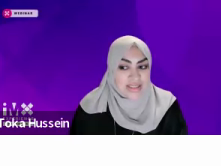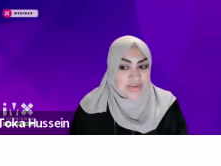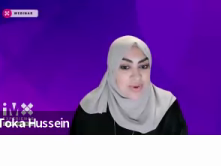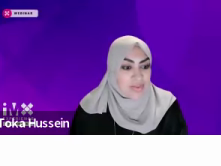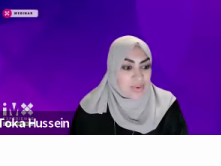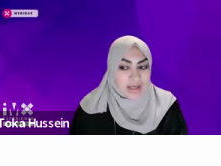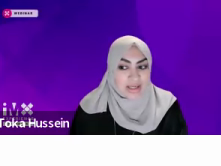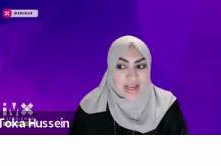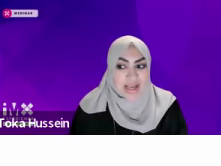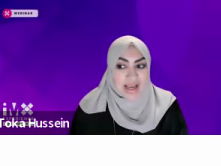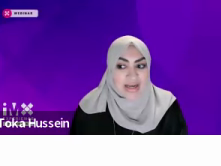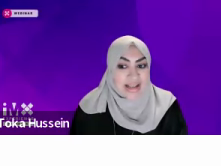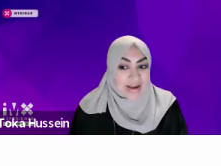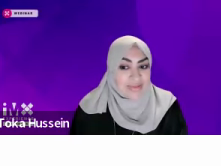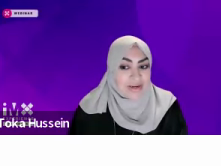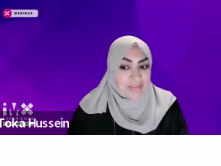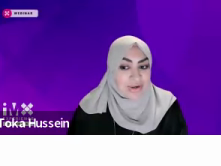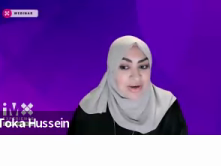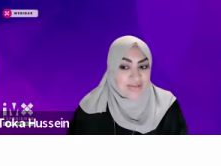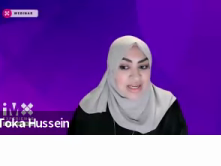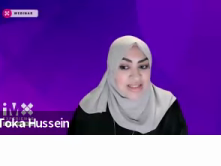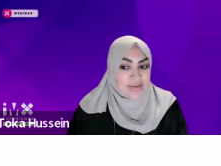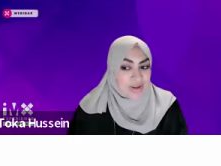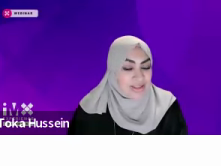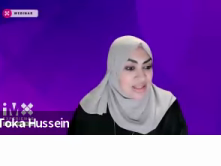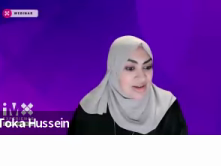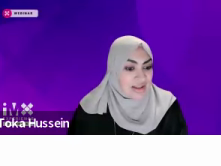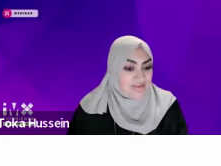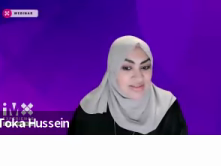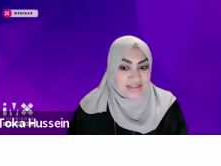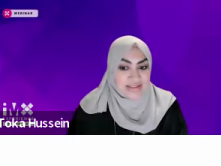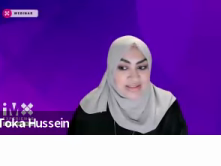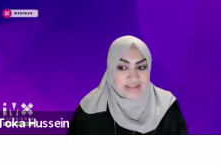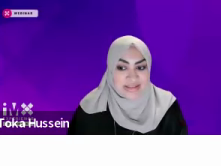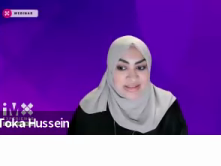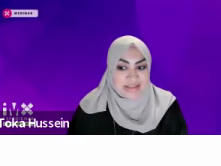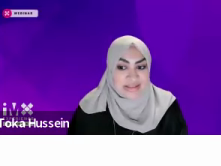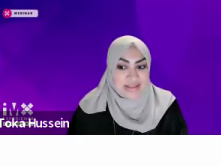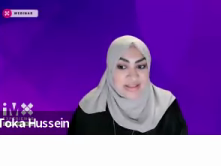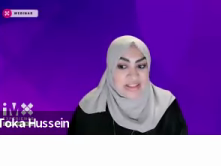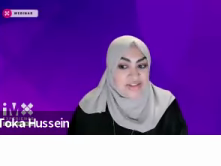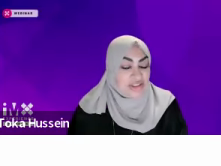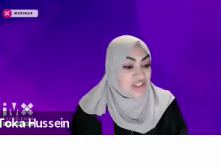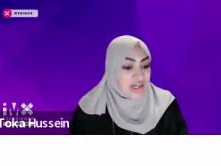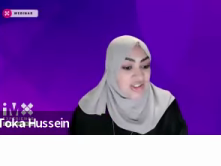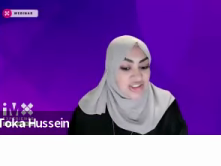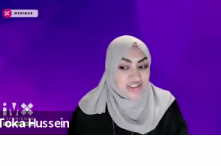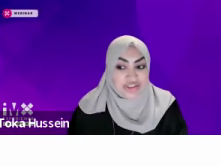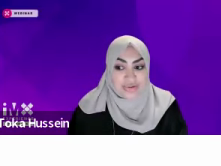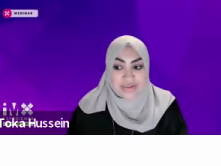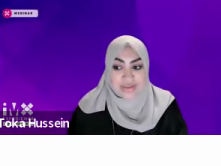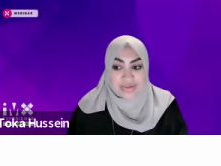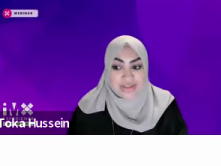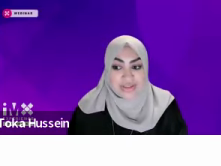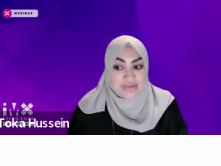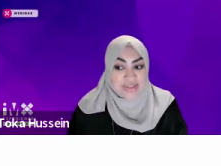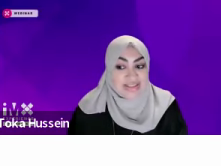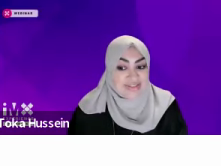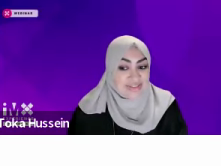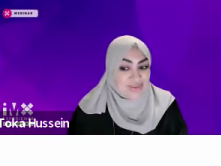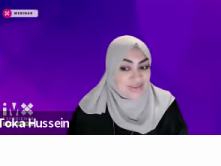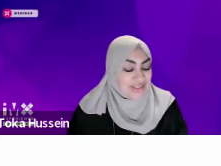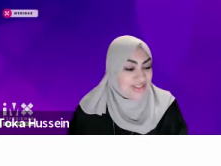4 10s and 1 1 and count the number of 10s and 1s that are left. These three strategies showed